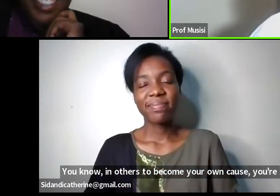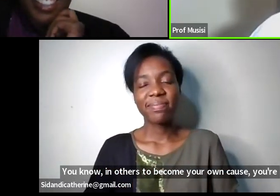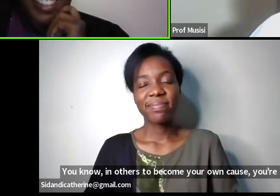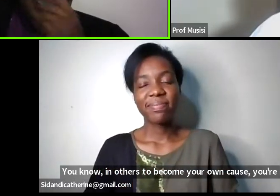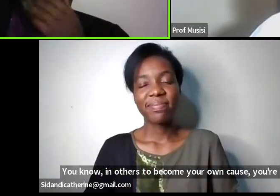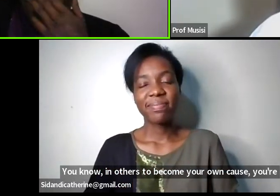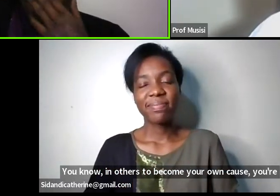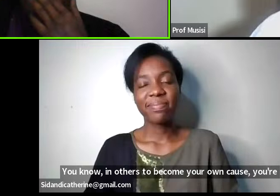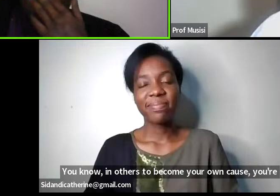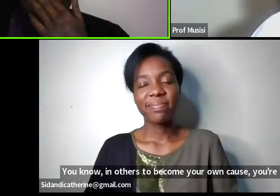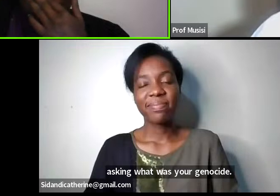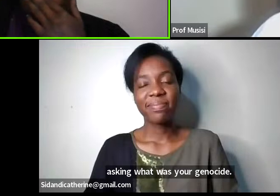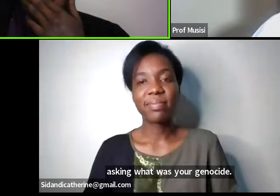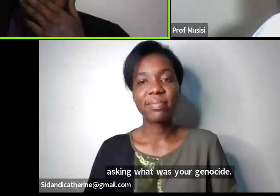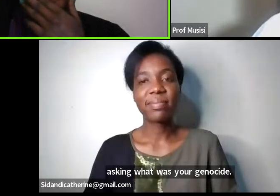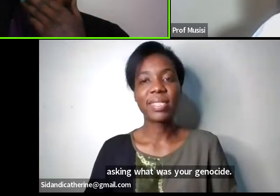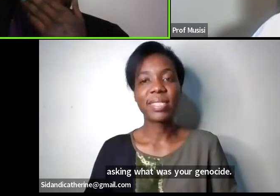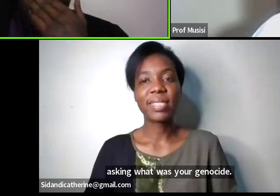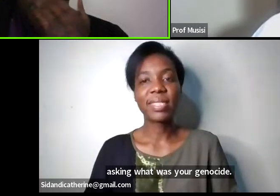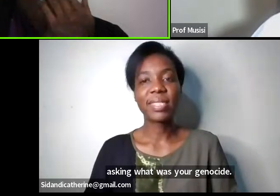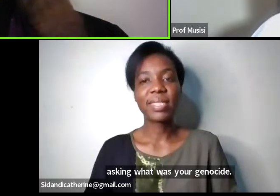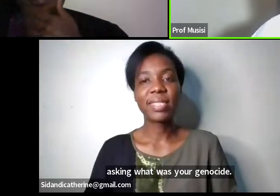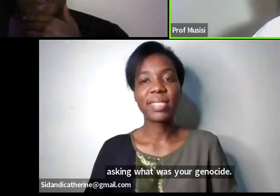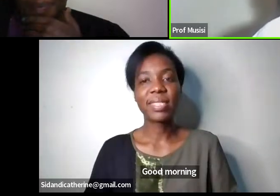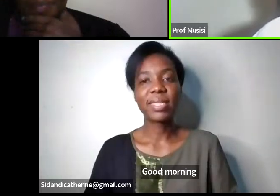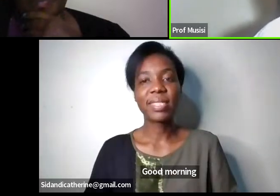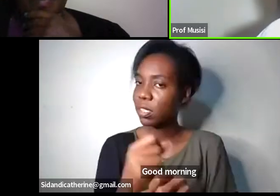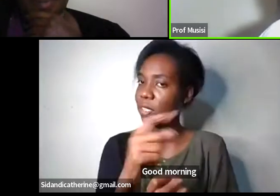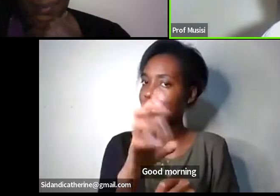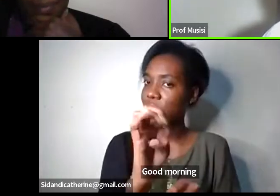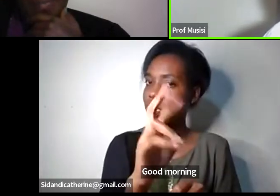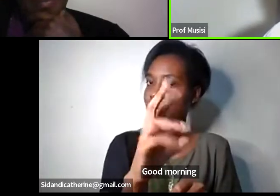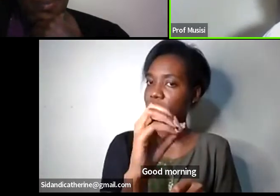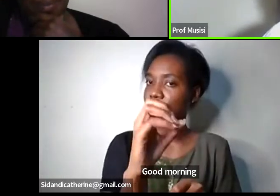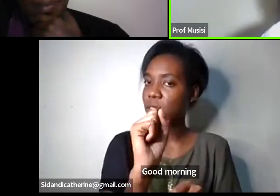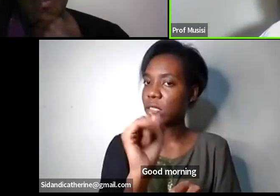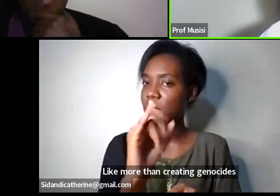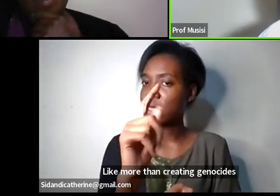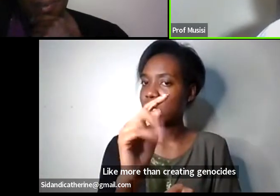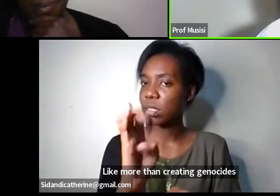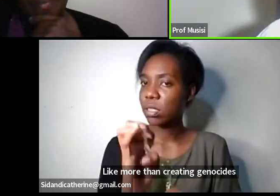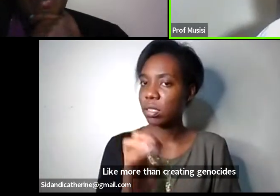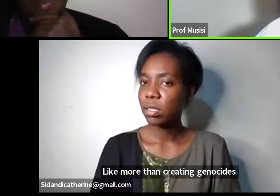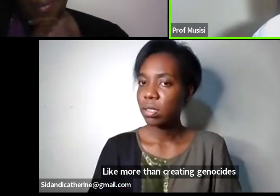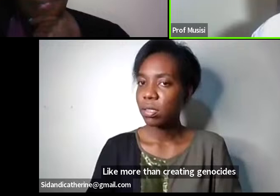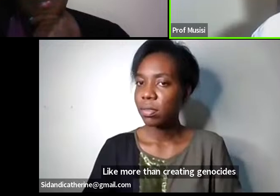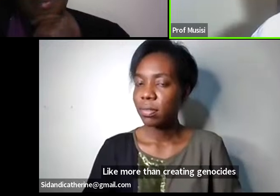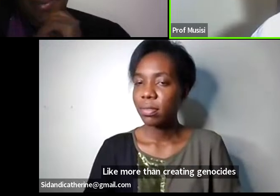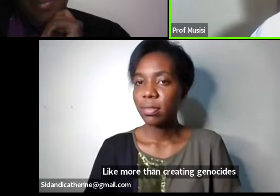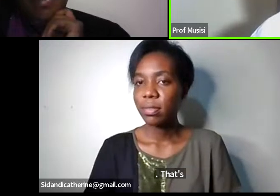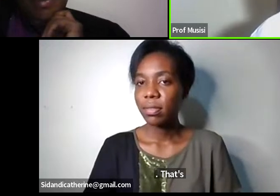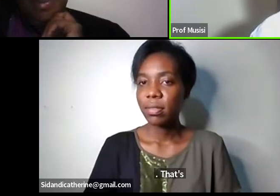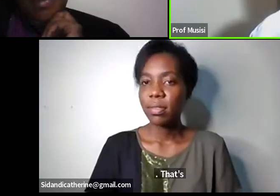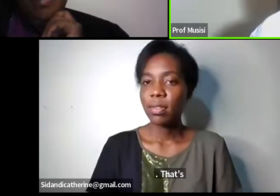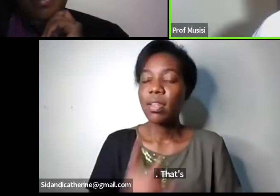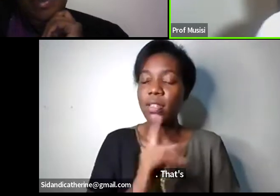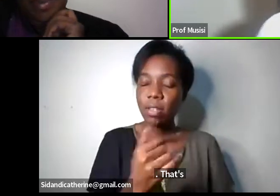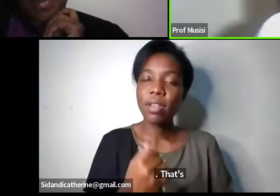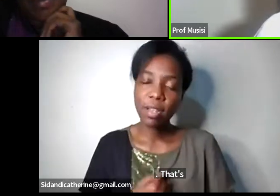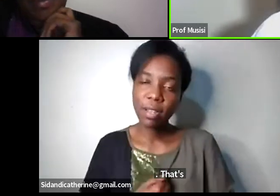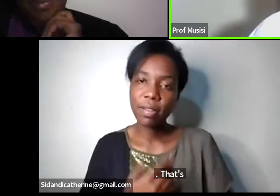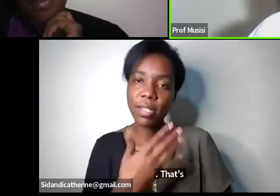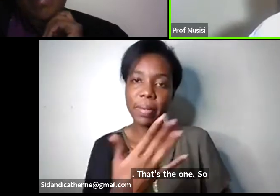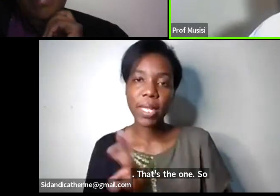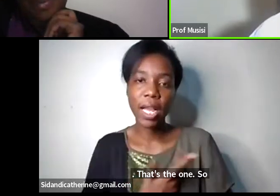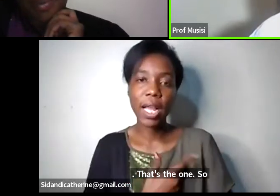Yeah, creating genocides, that's not what we want. So there is something we're not doing